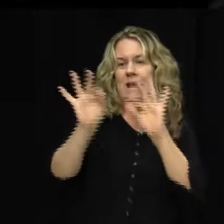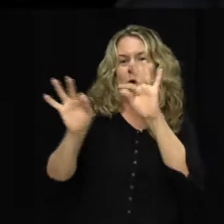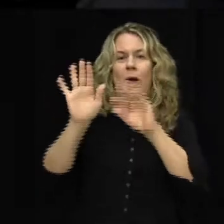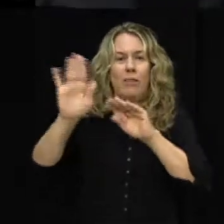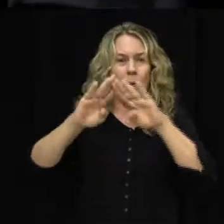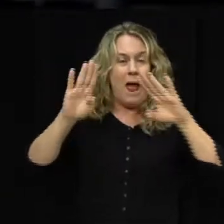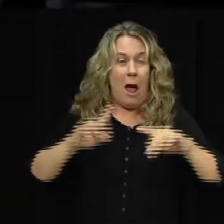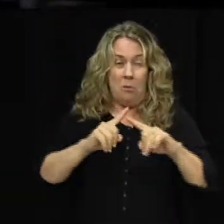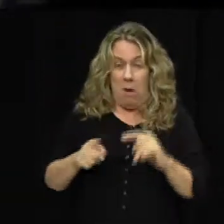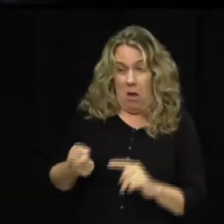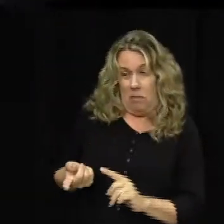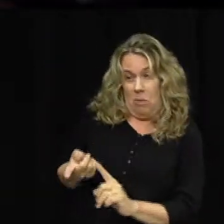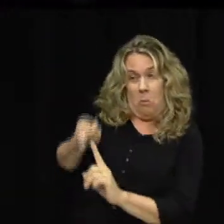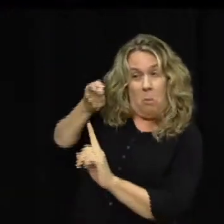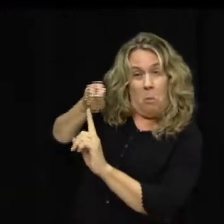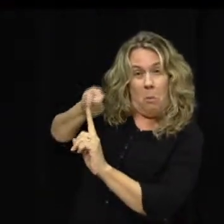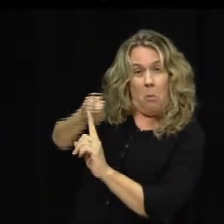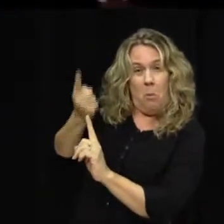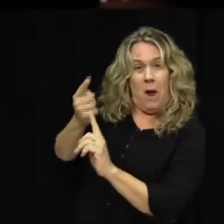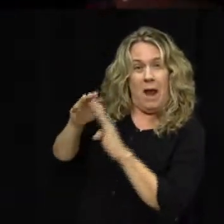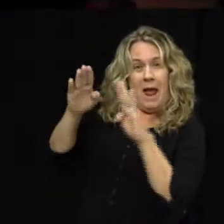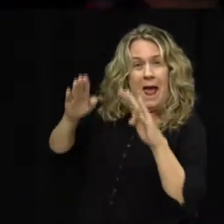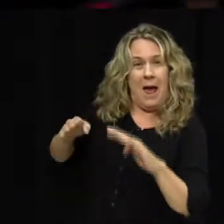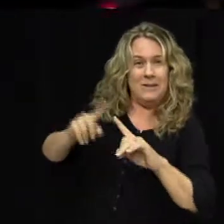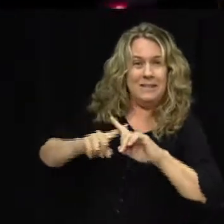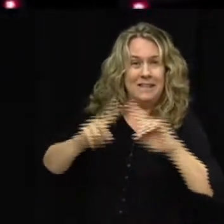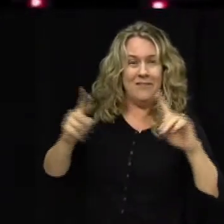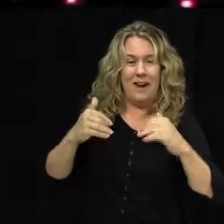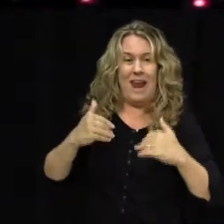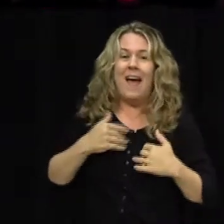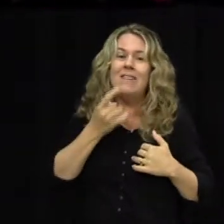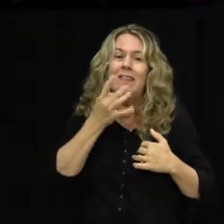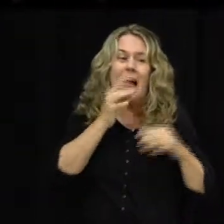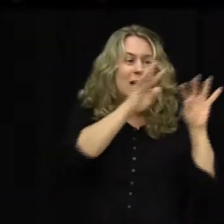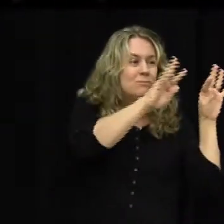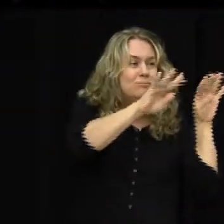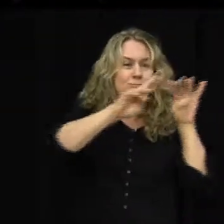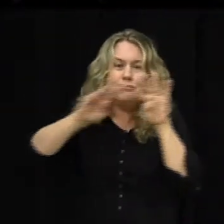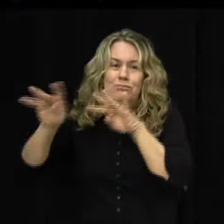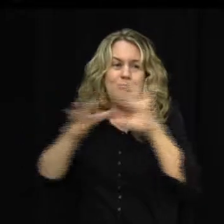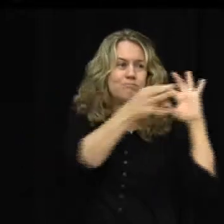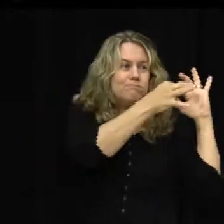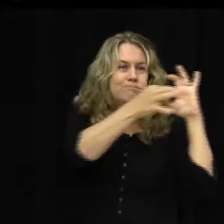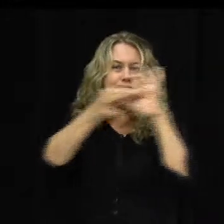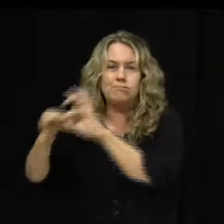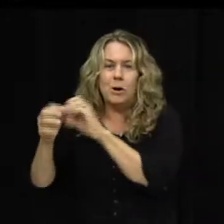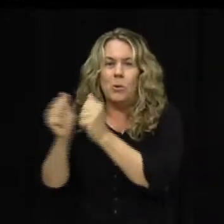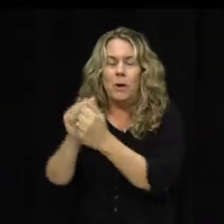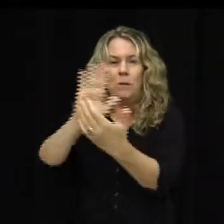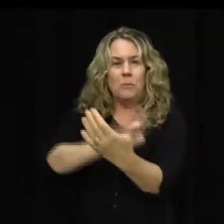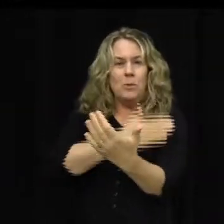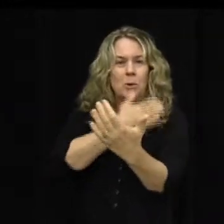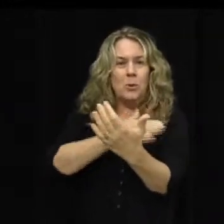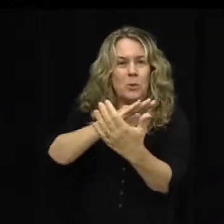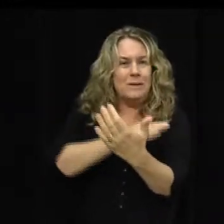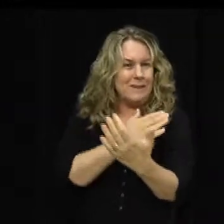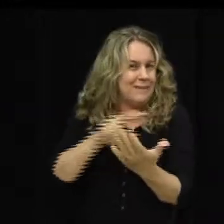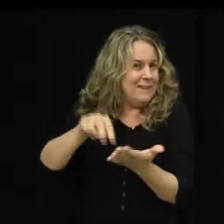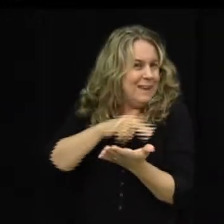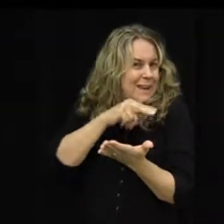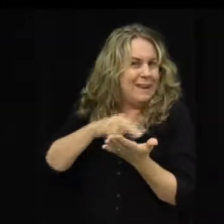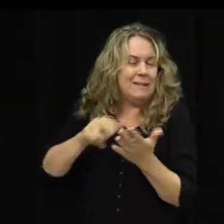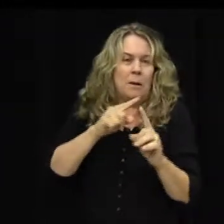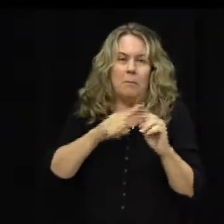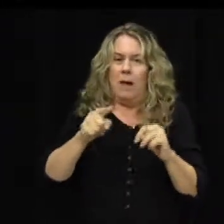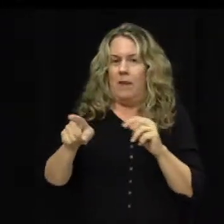particular house is exceptional. It managed to sink over 180 light bulbs to the beat of the song. The only request from the owner